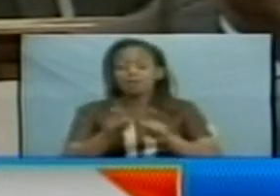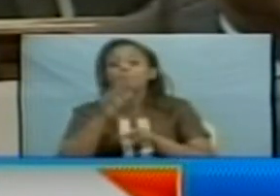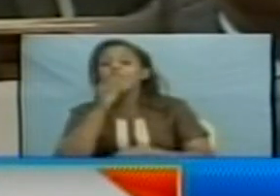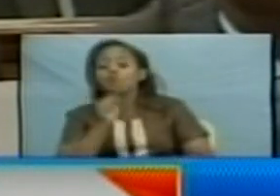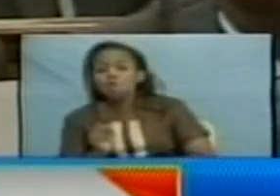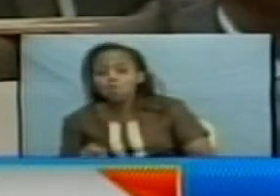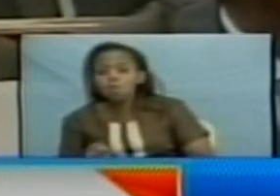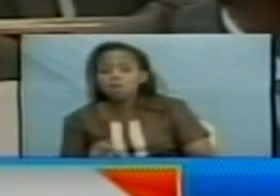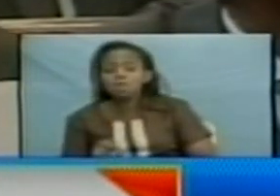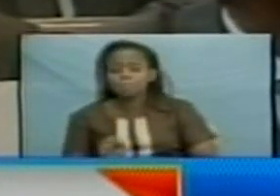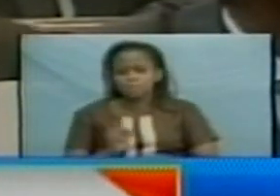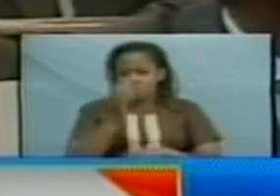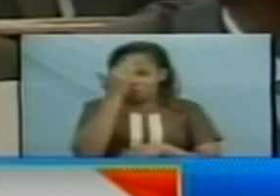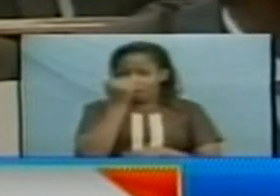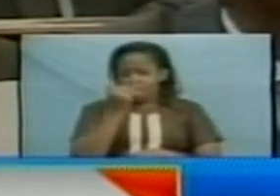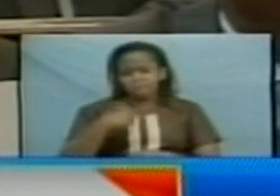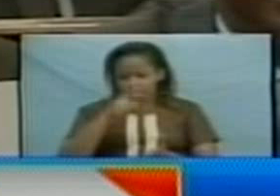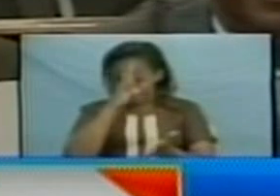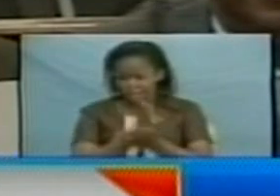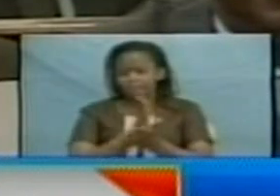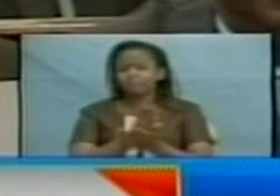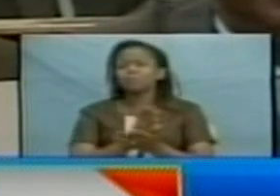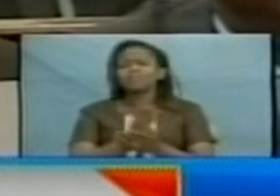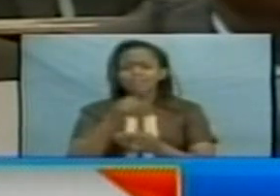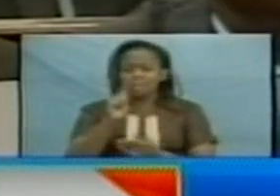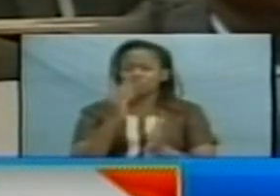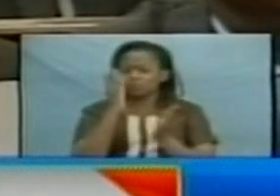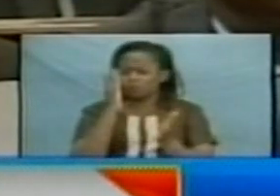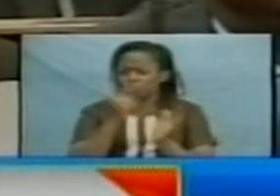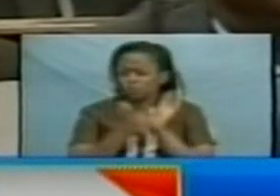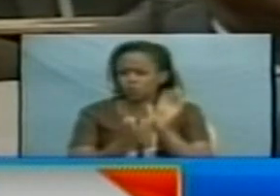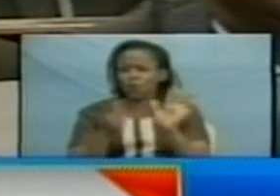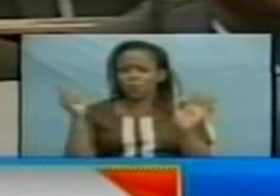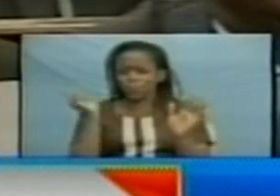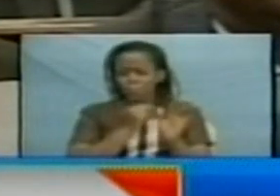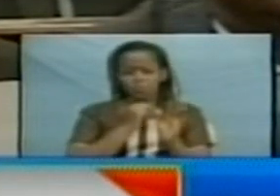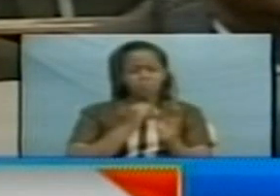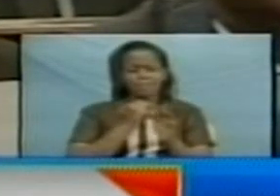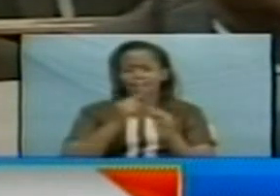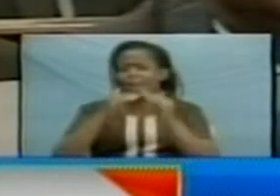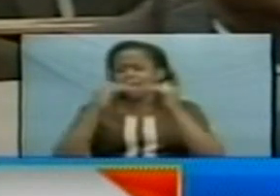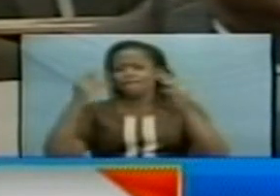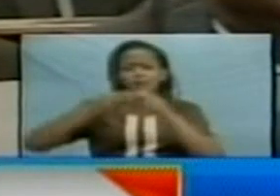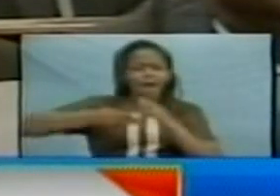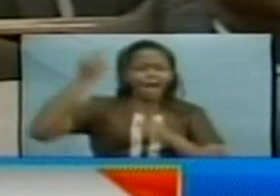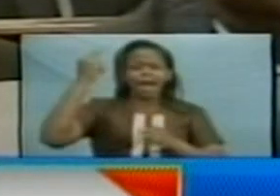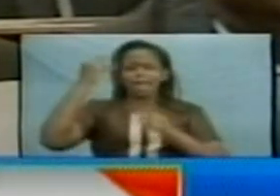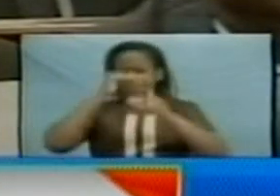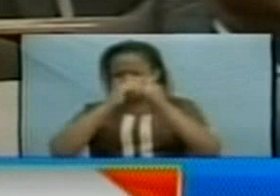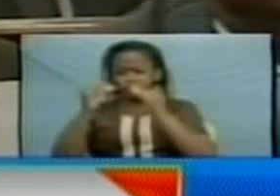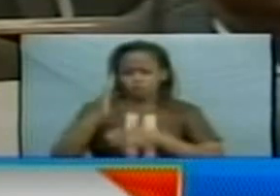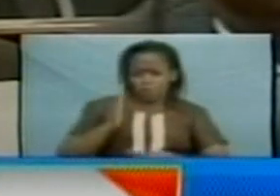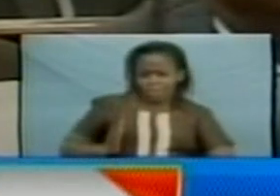believe have demonstrated the highest level of professional ethics and